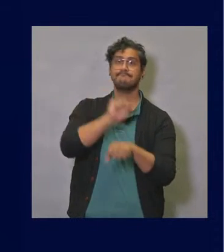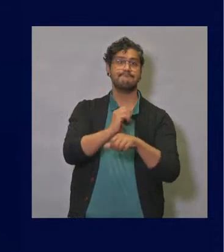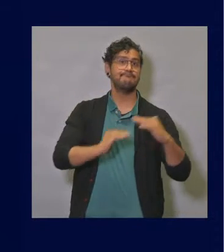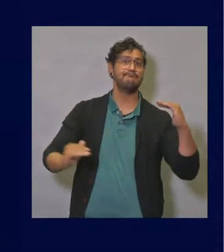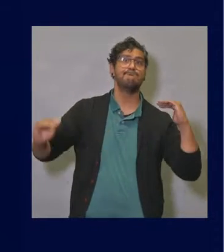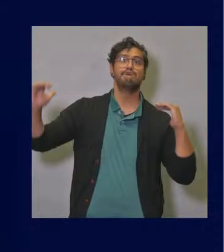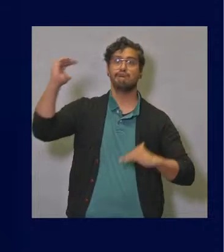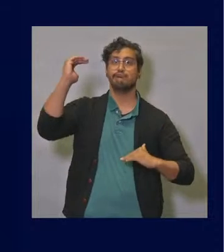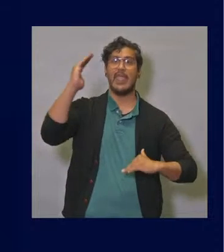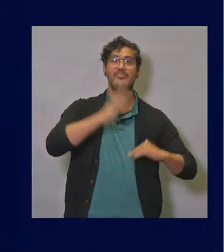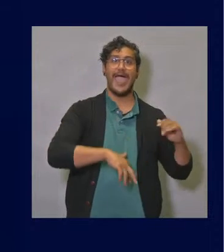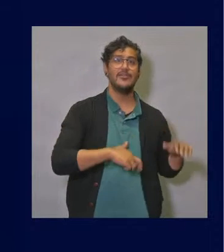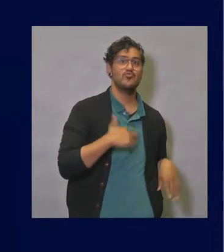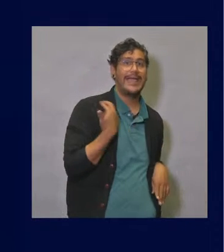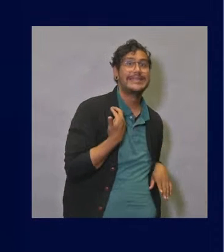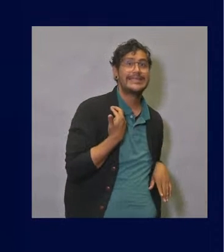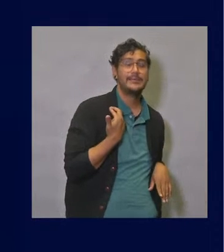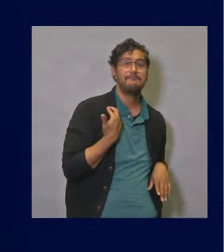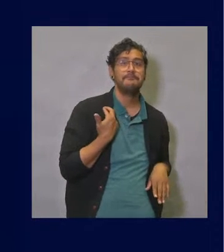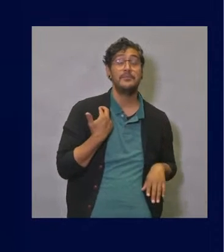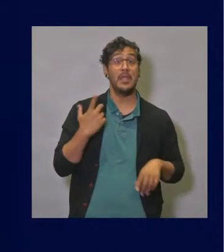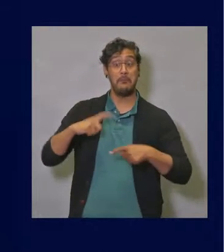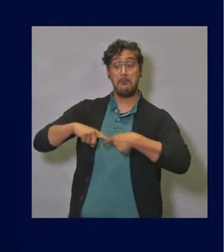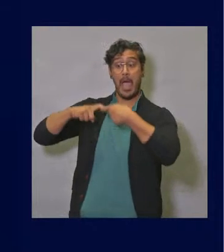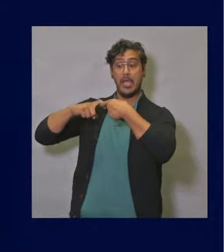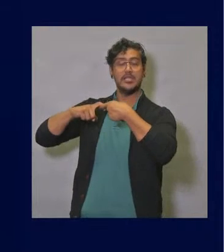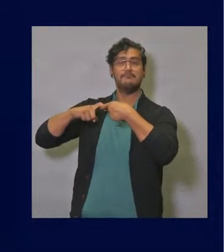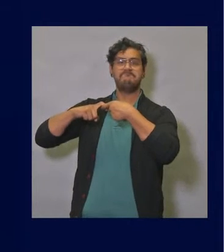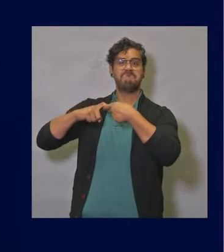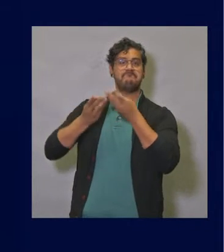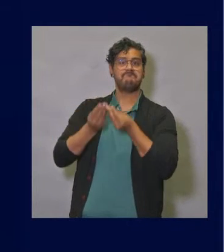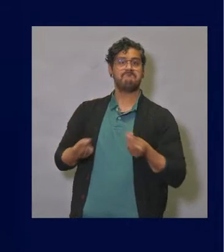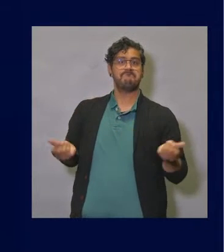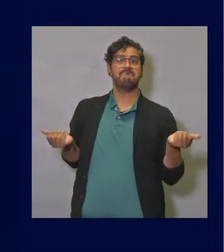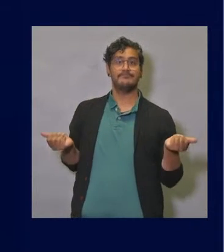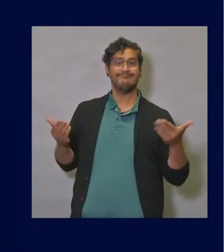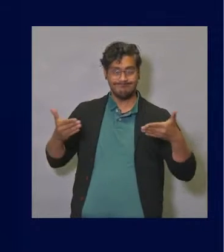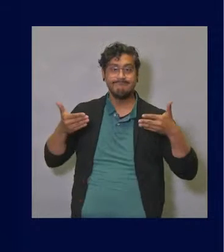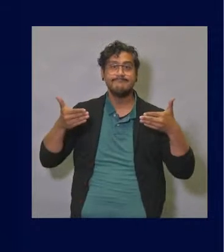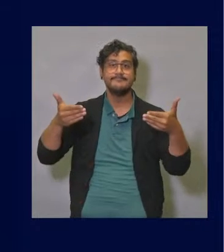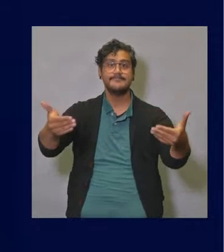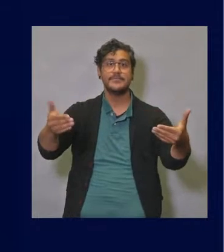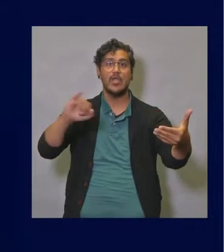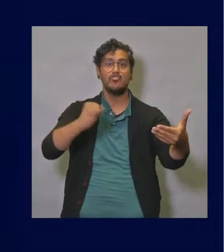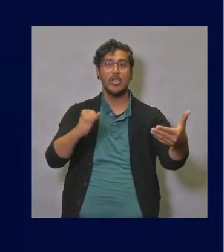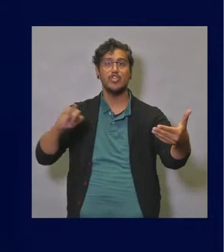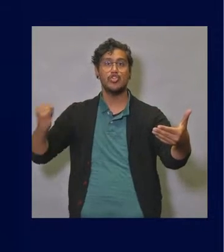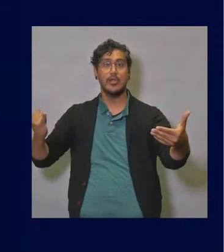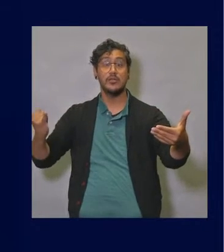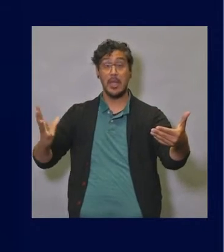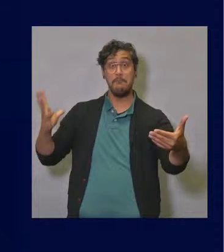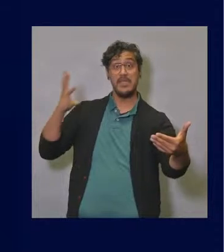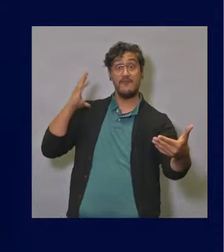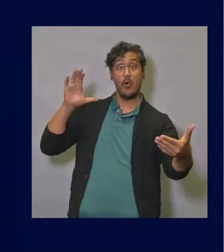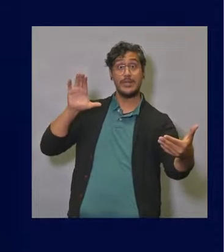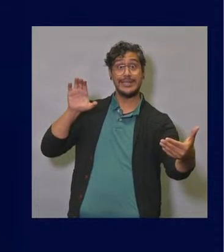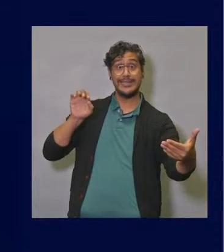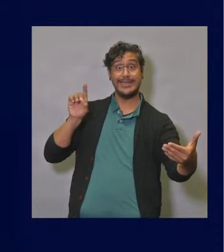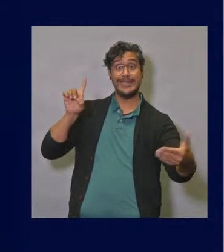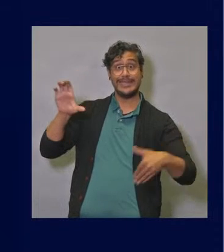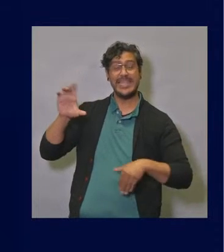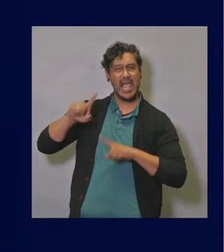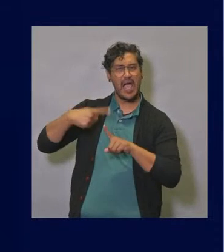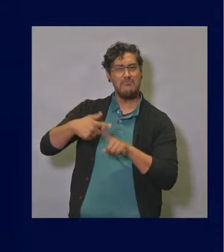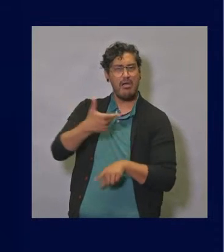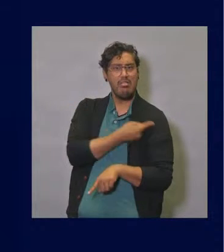risks, and recommended lifting the pause on its administration. Before this announcement, the CDC's Advisory Committee on